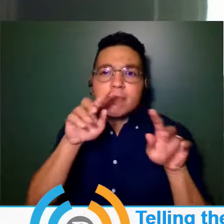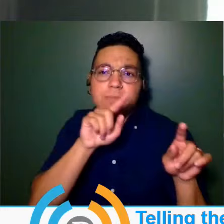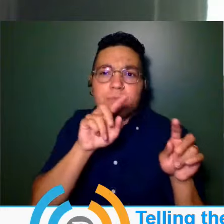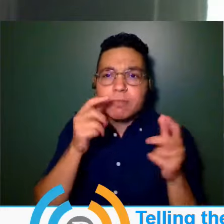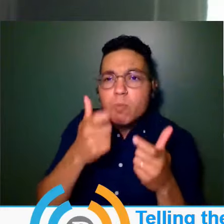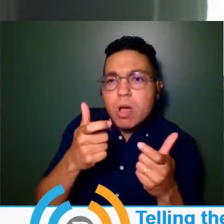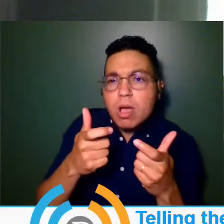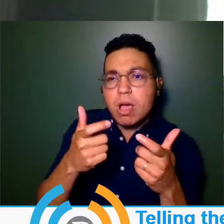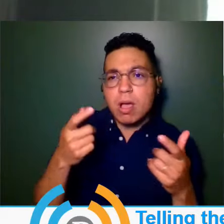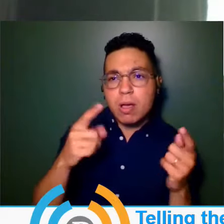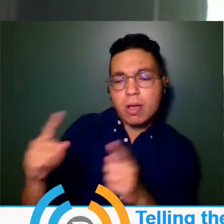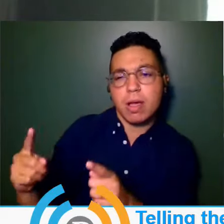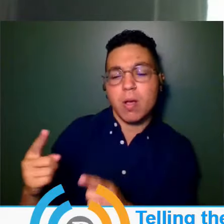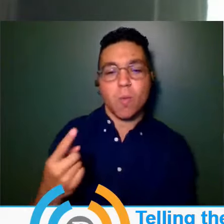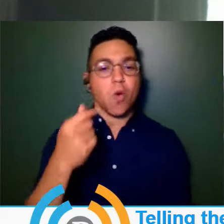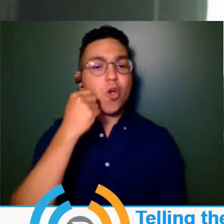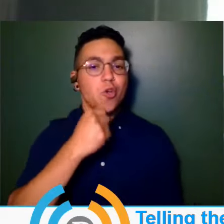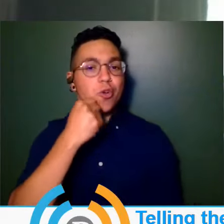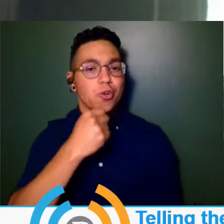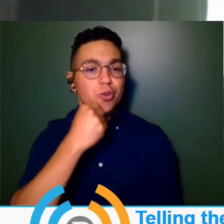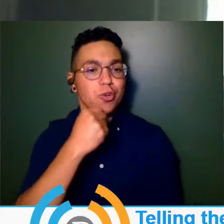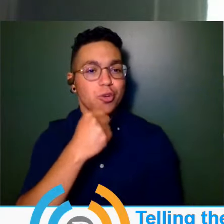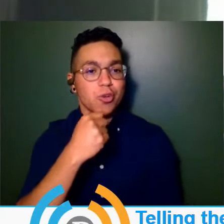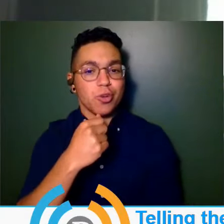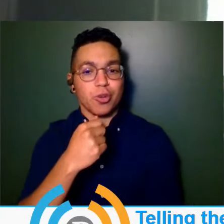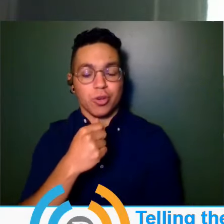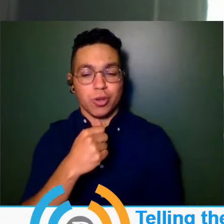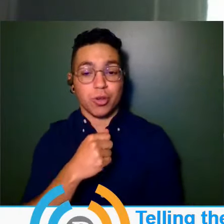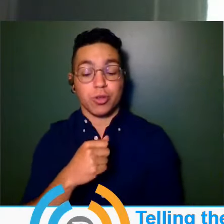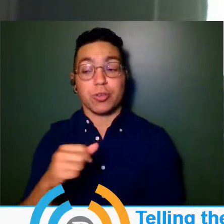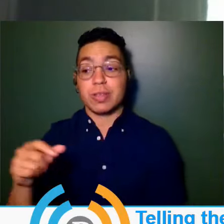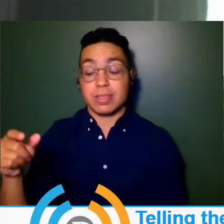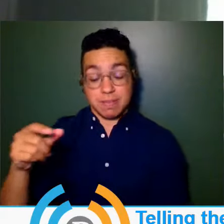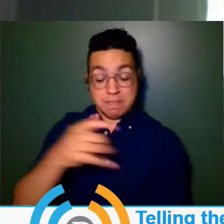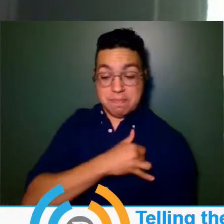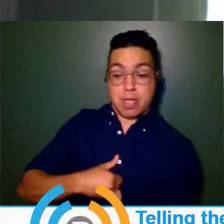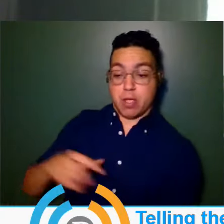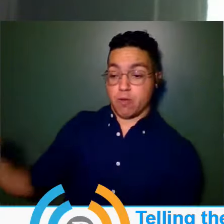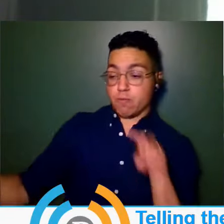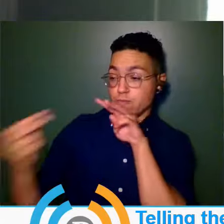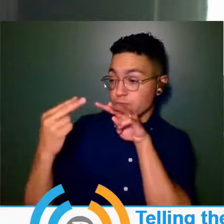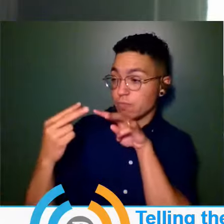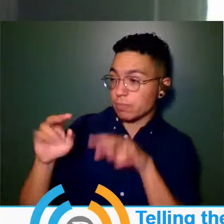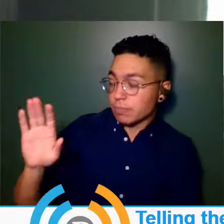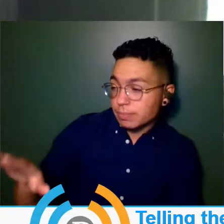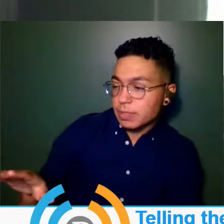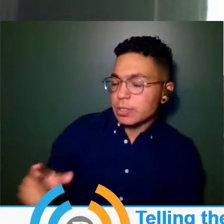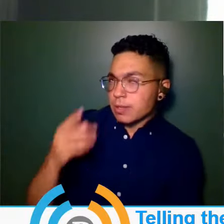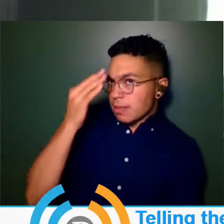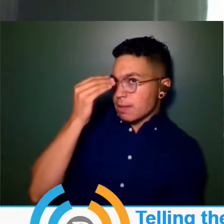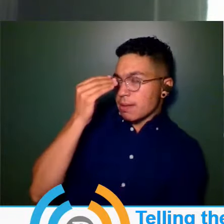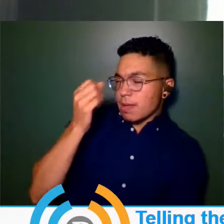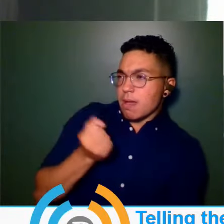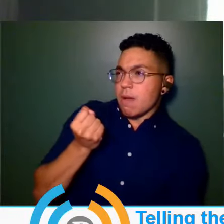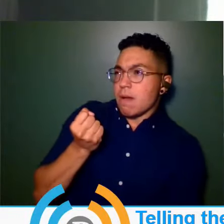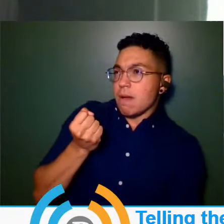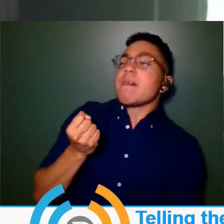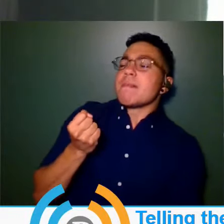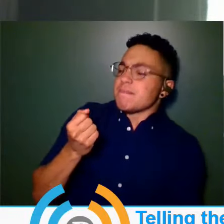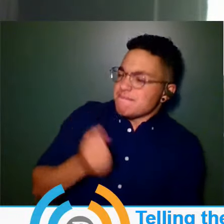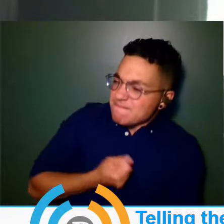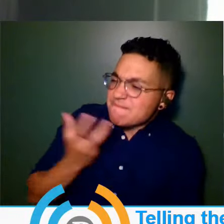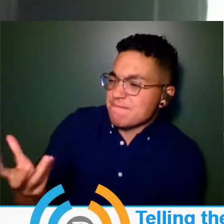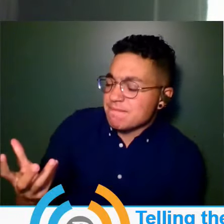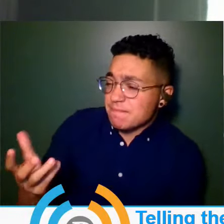one girl has his attention and hesitates and says, I'm not